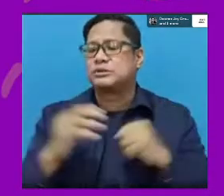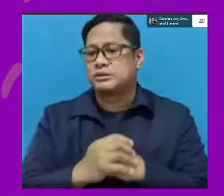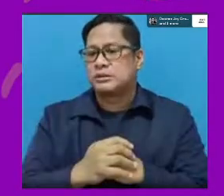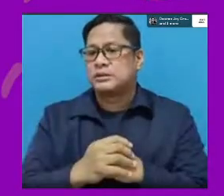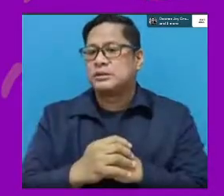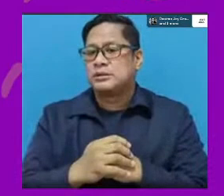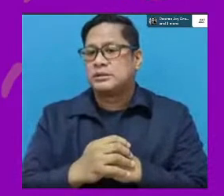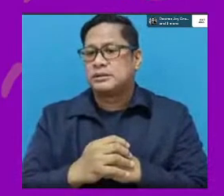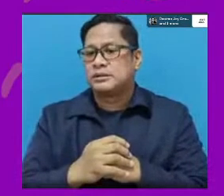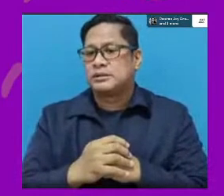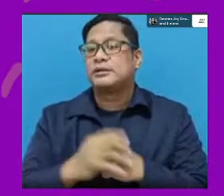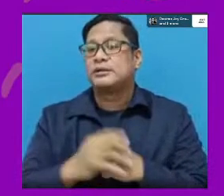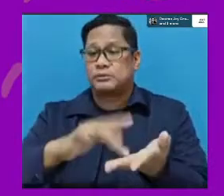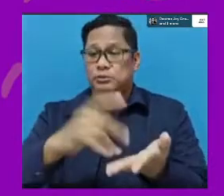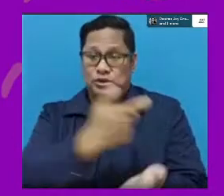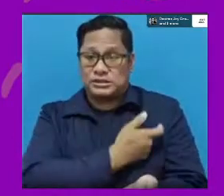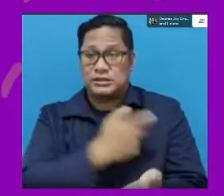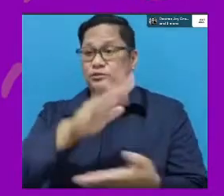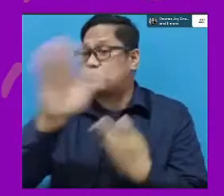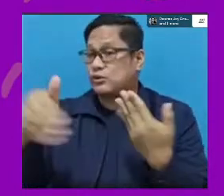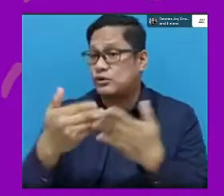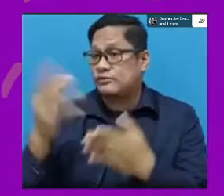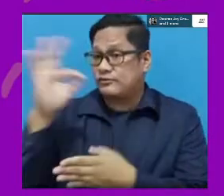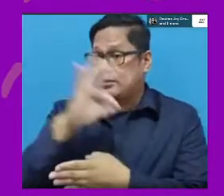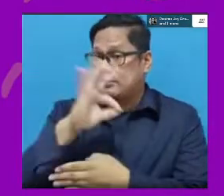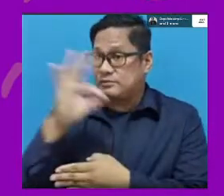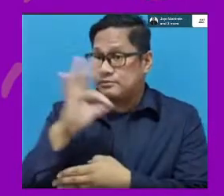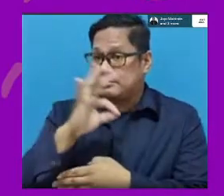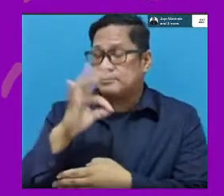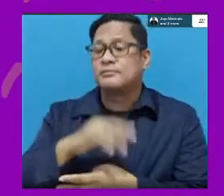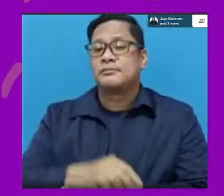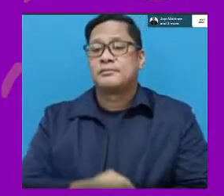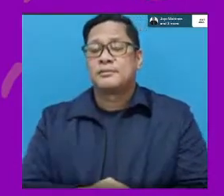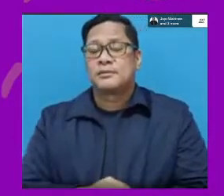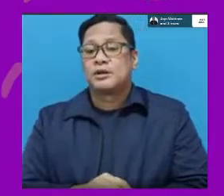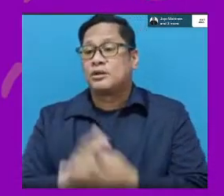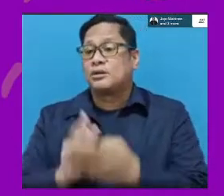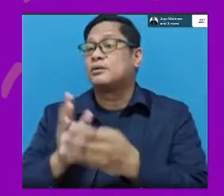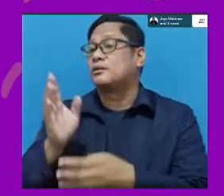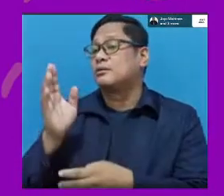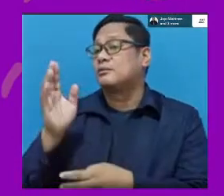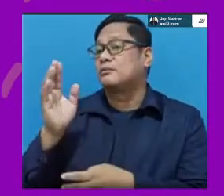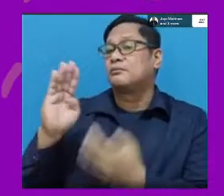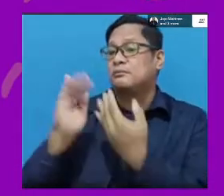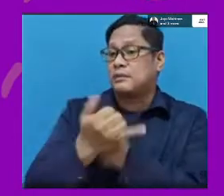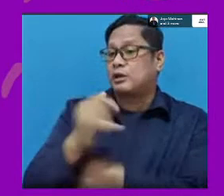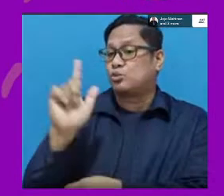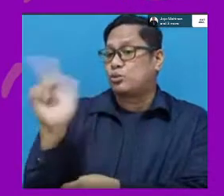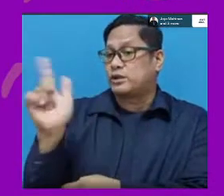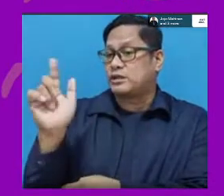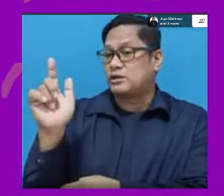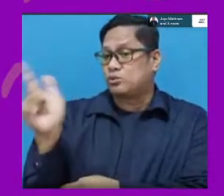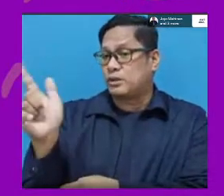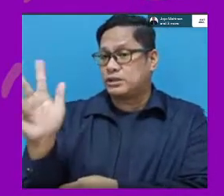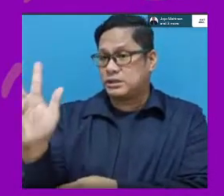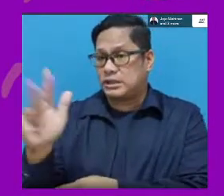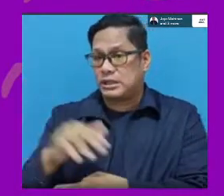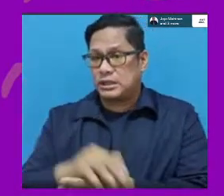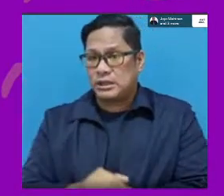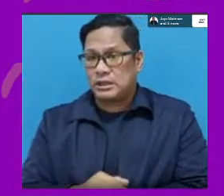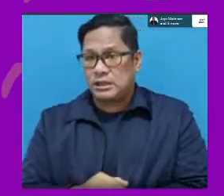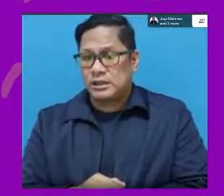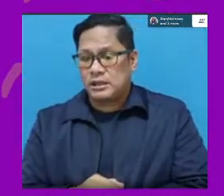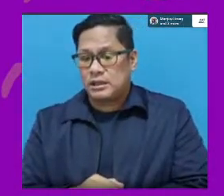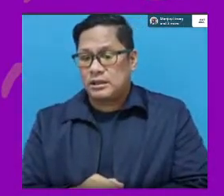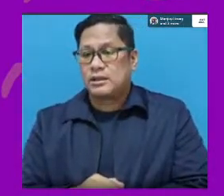cost-effective immunization to all Filipinos by 2023. And in order to achieve this, we